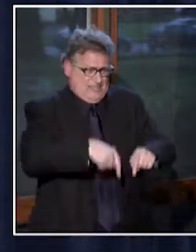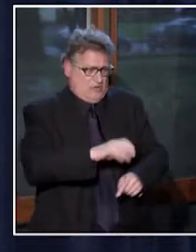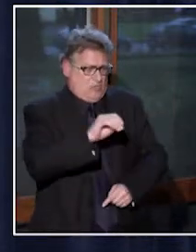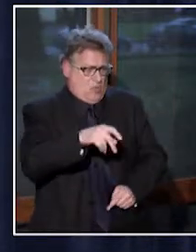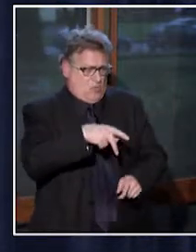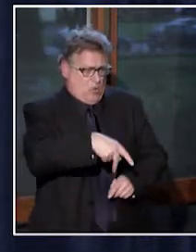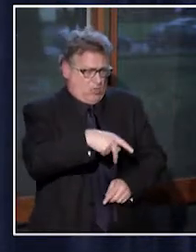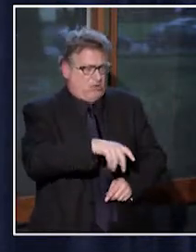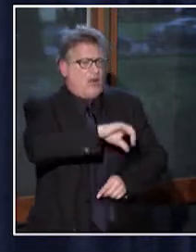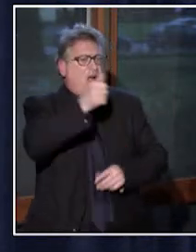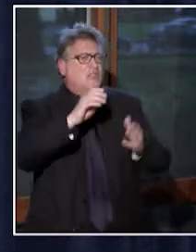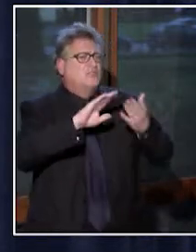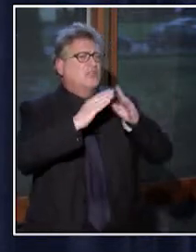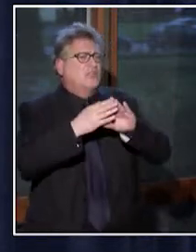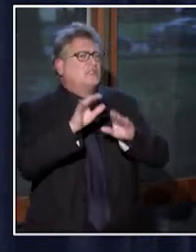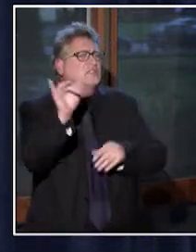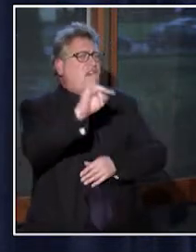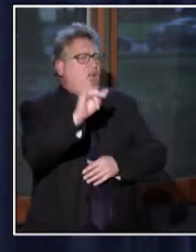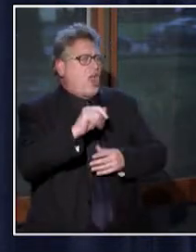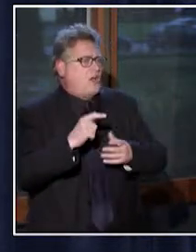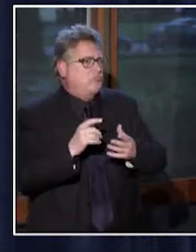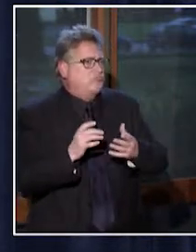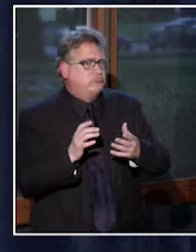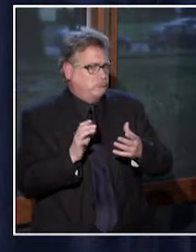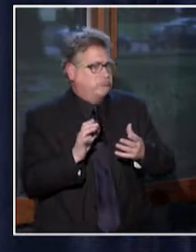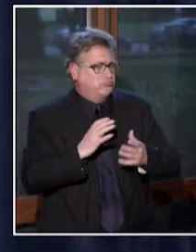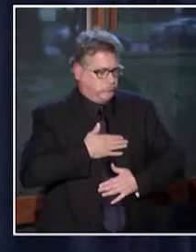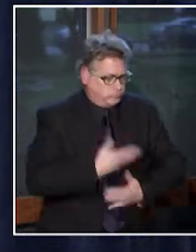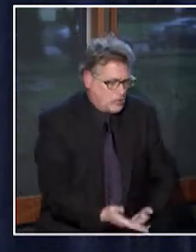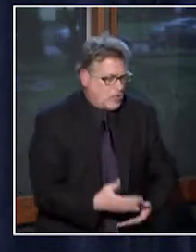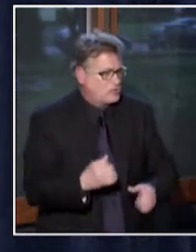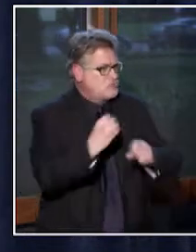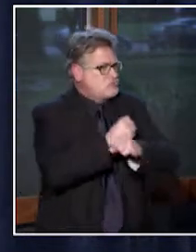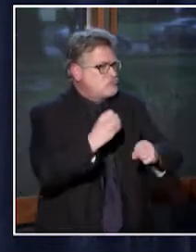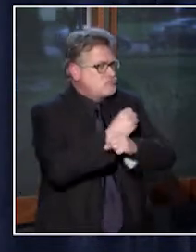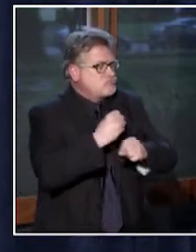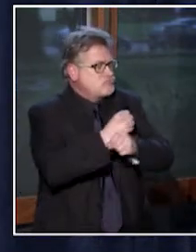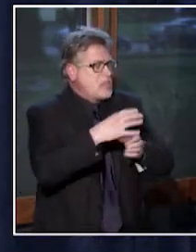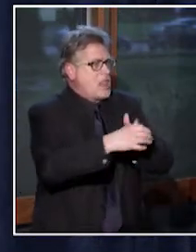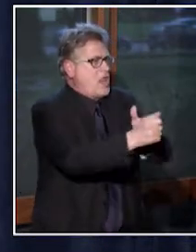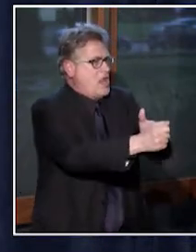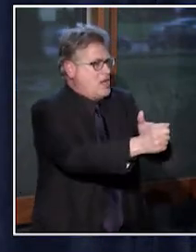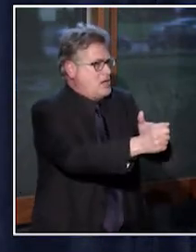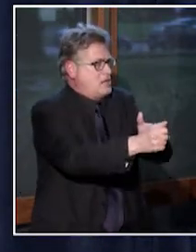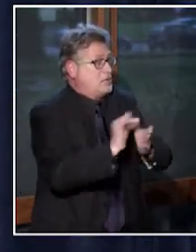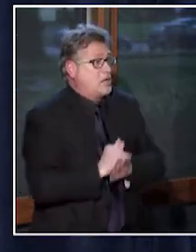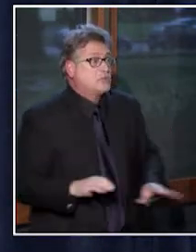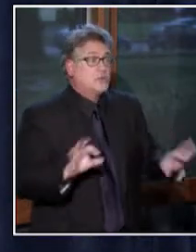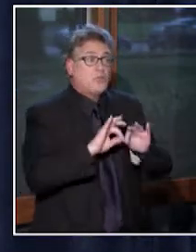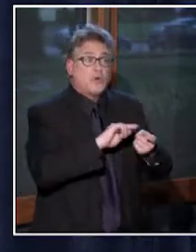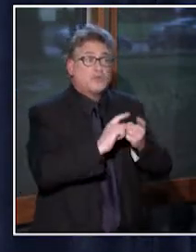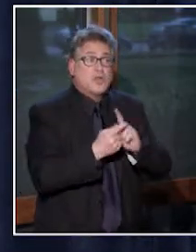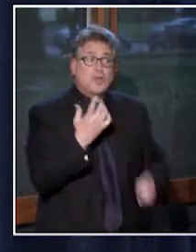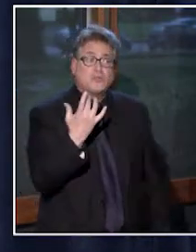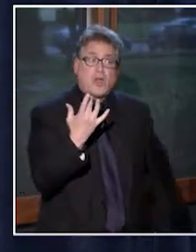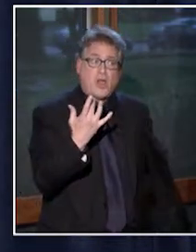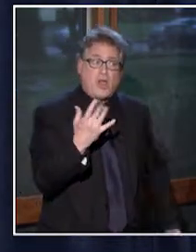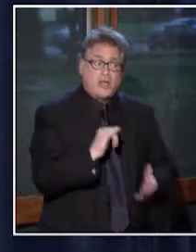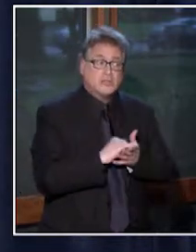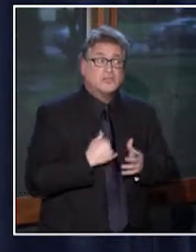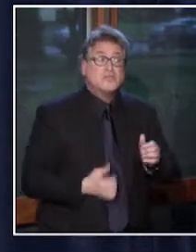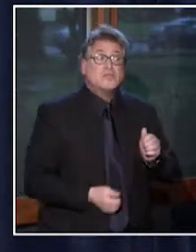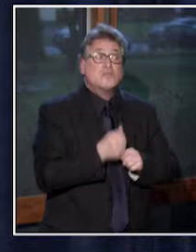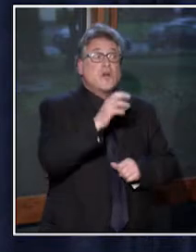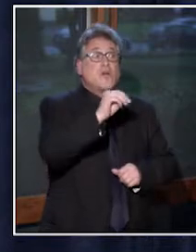cities are stepping to the fore and they are leading. This is an important change. Why? Because the majority